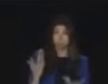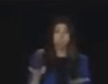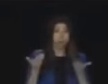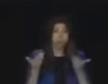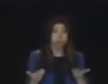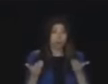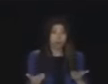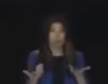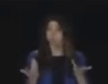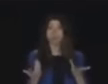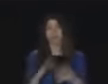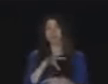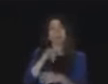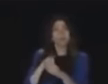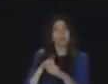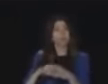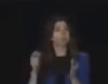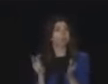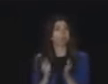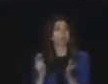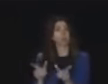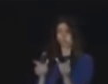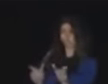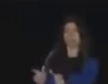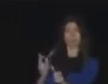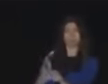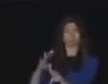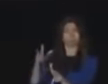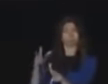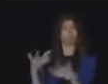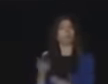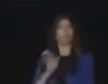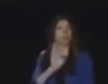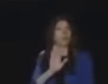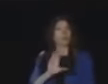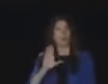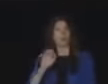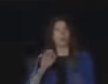these illegal blockades, your corporate accounts will be frozen.